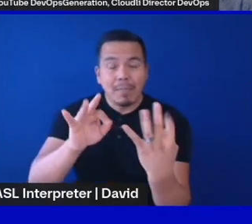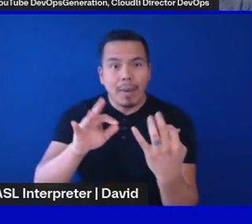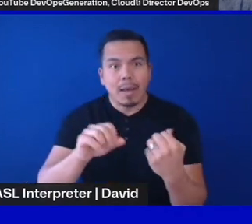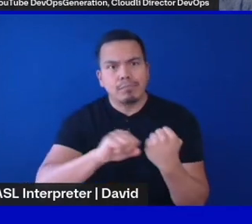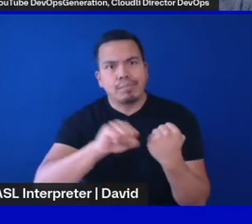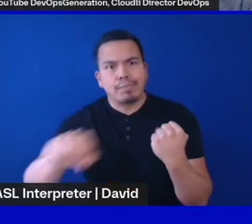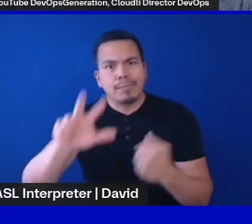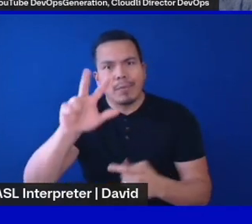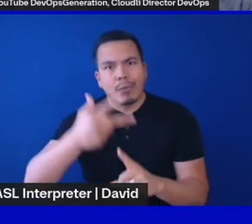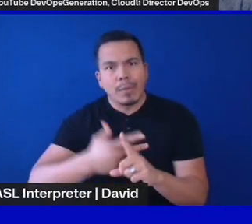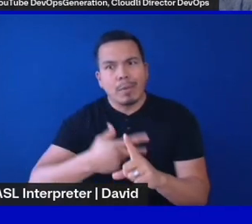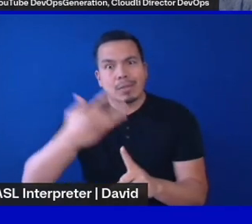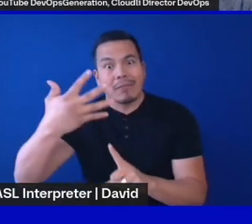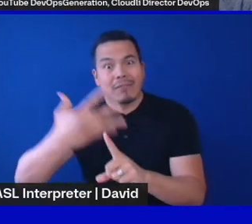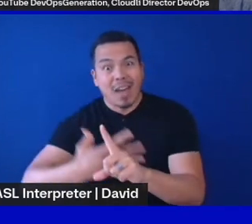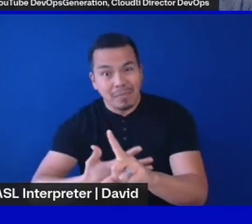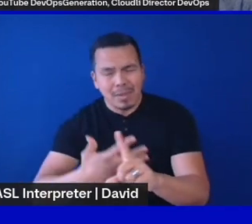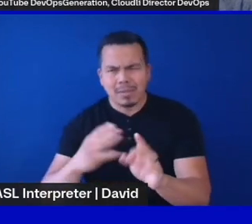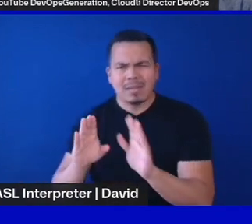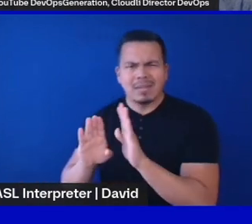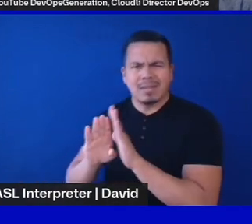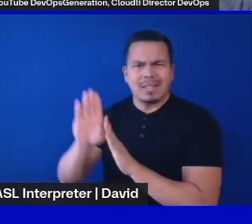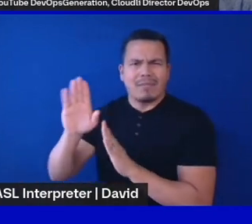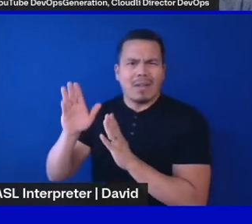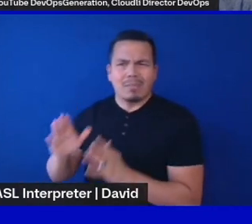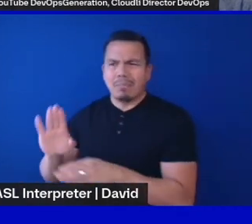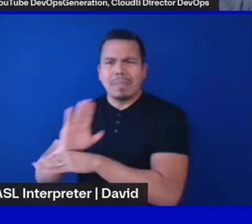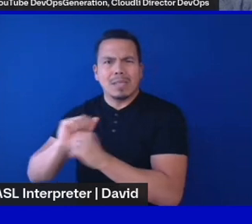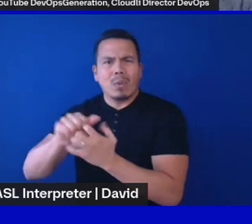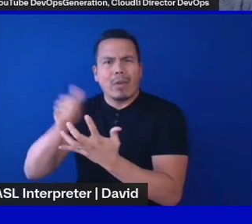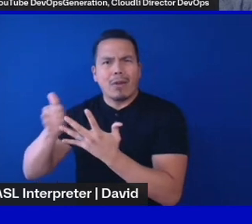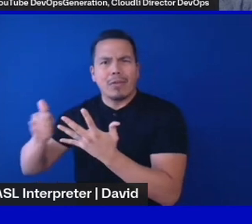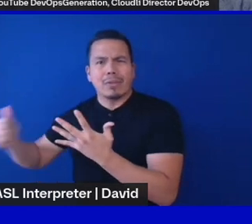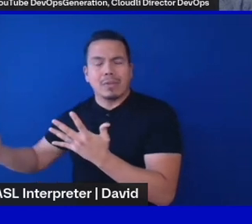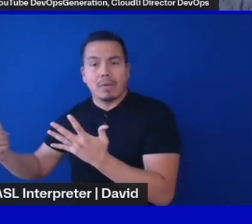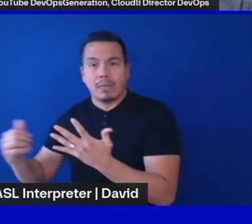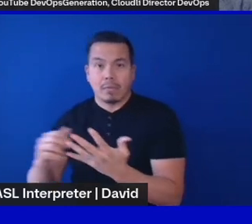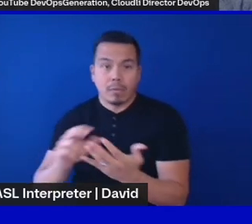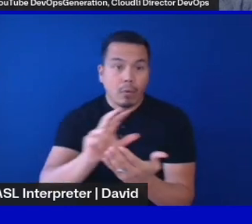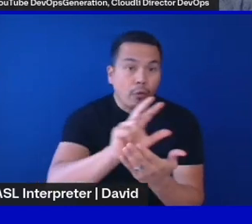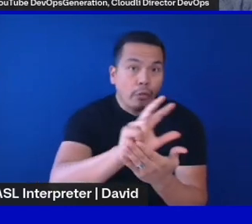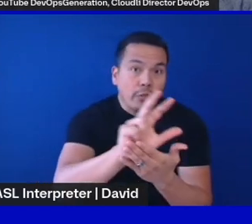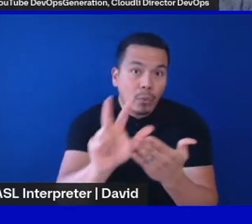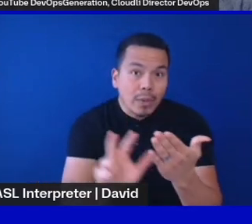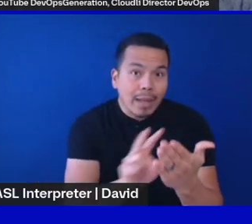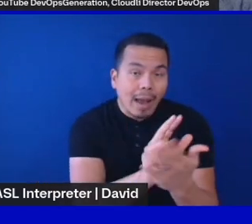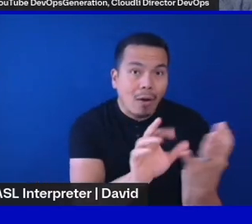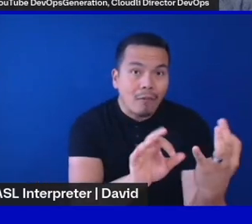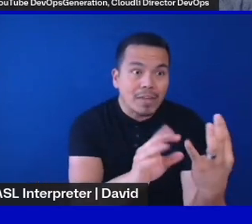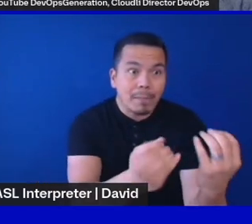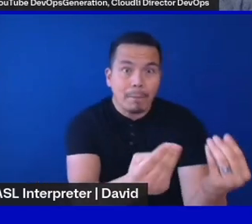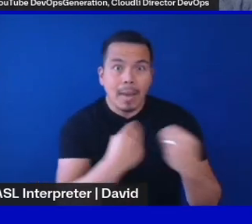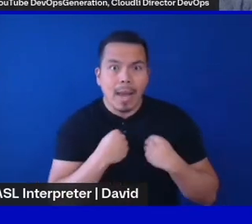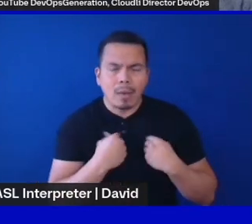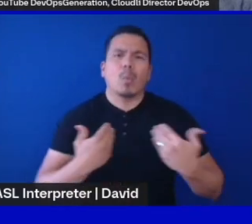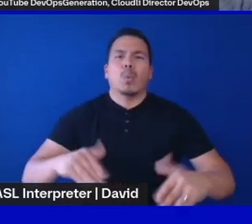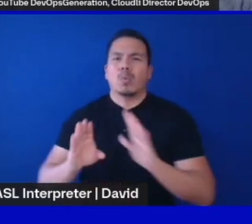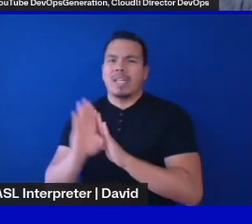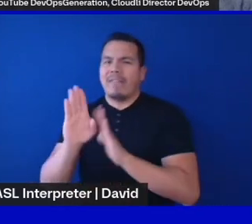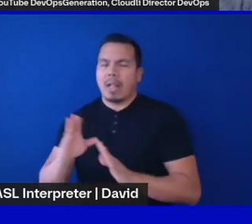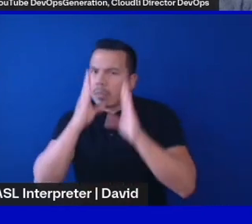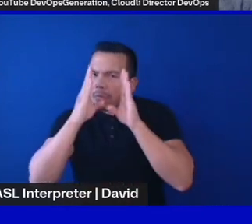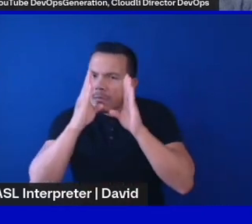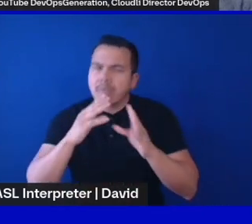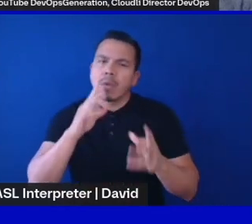working on something else. If it takes 3 hours to get feedback from the customer, the developer is going to be engaged. The developer